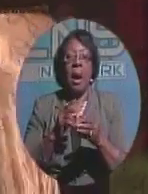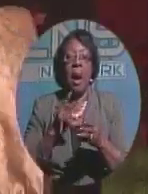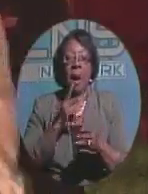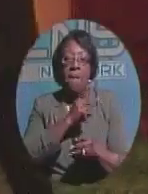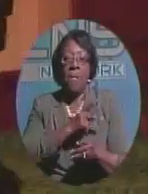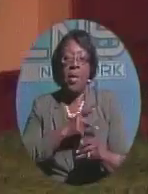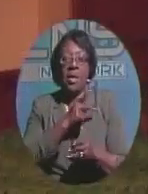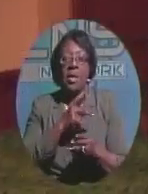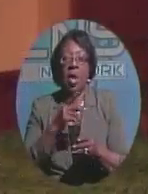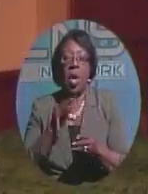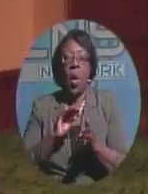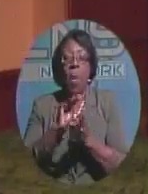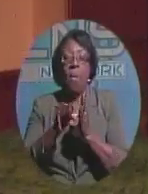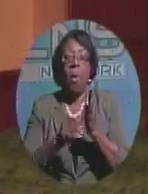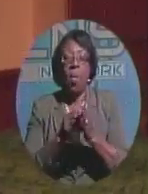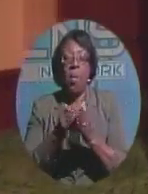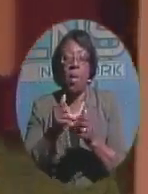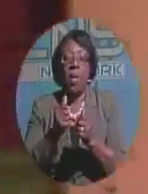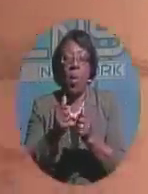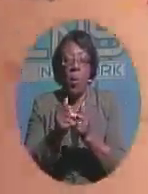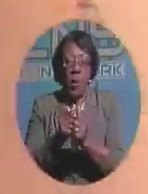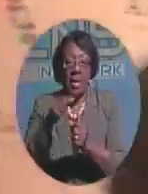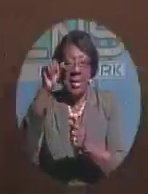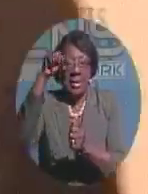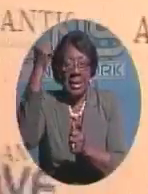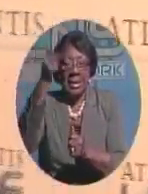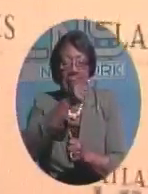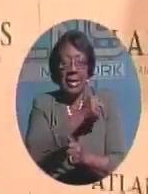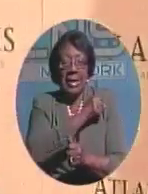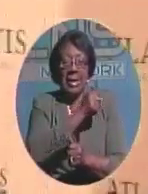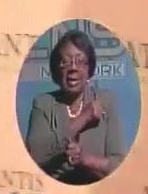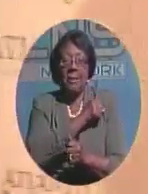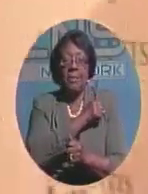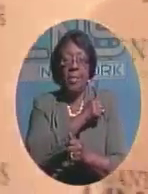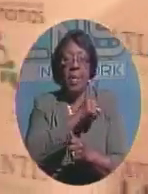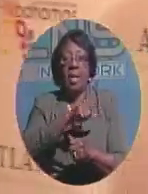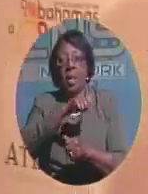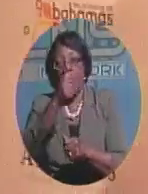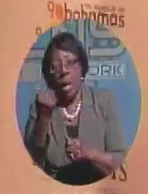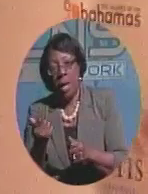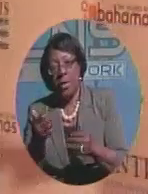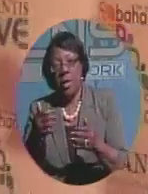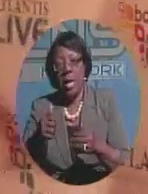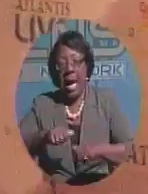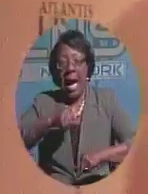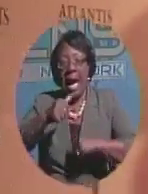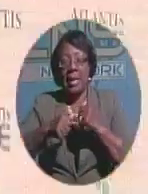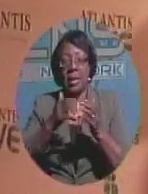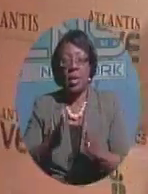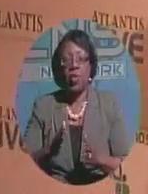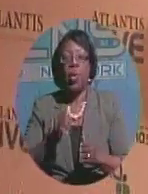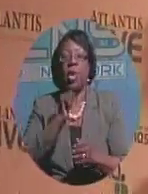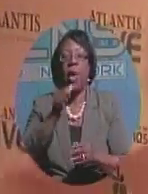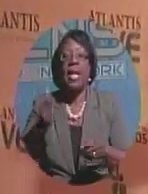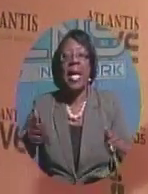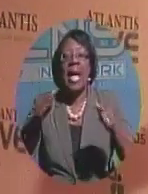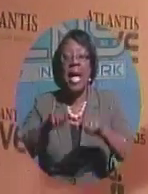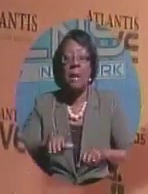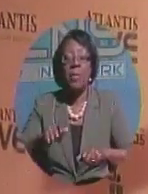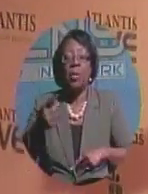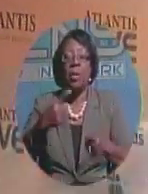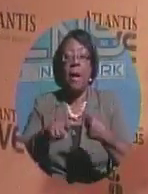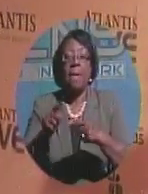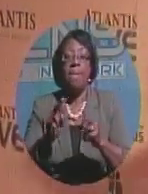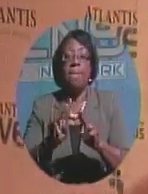Music legends Quincy Jones and Lionel Richie, as well as actor Morgan Freeman, were not able to attend the event, but sent personal messages